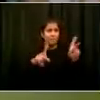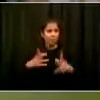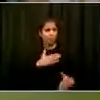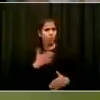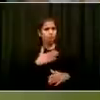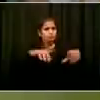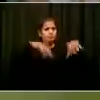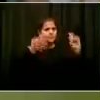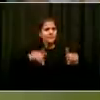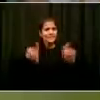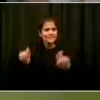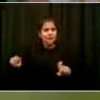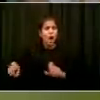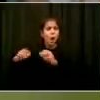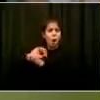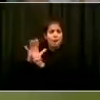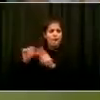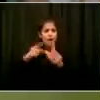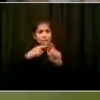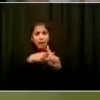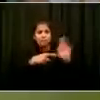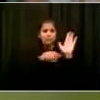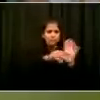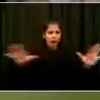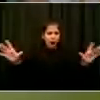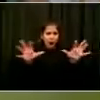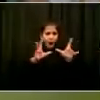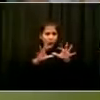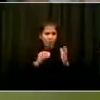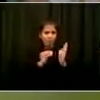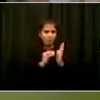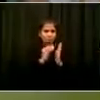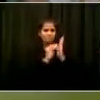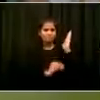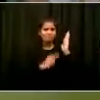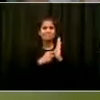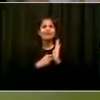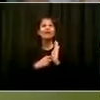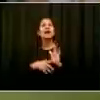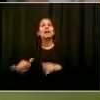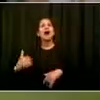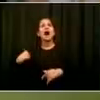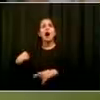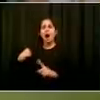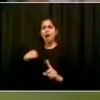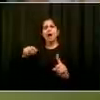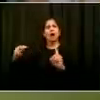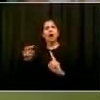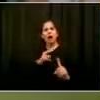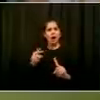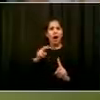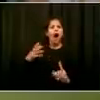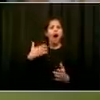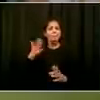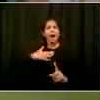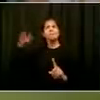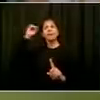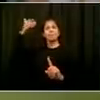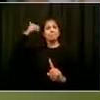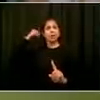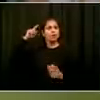have made, that we're going to work very actively to focus on this new phase and how we can modify our proposals to adjust for a new phase